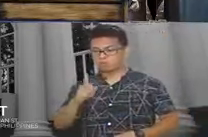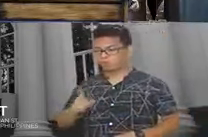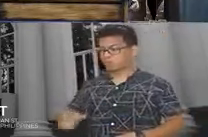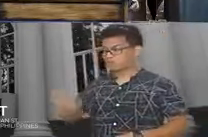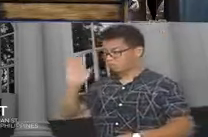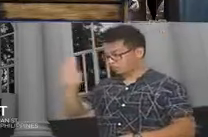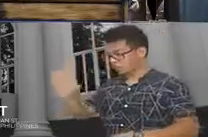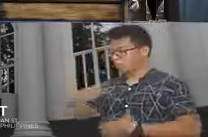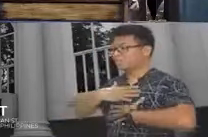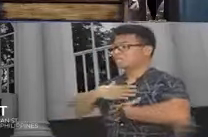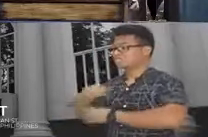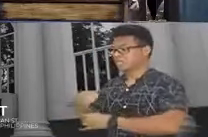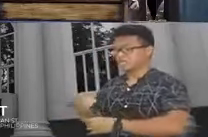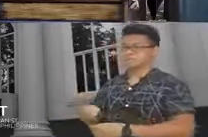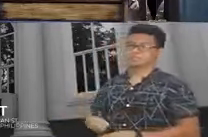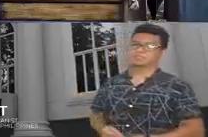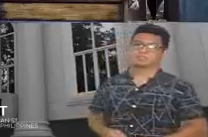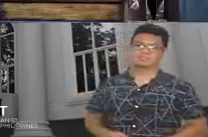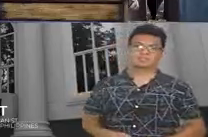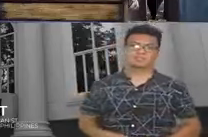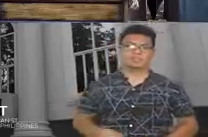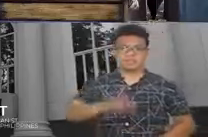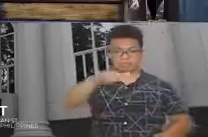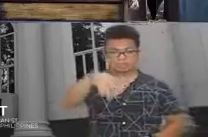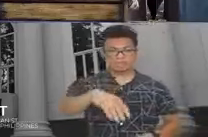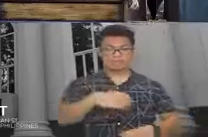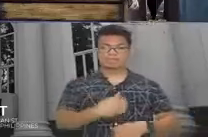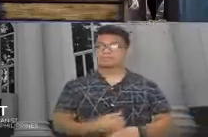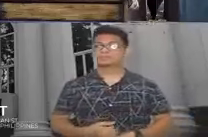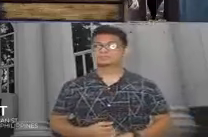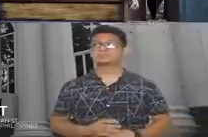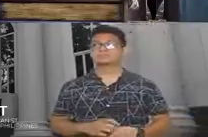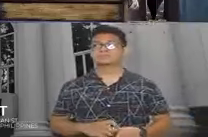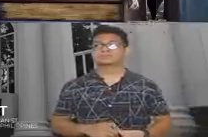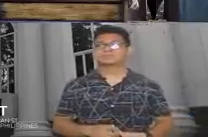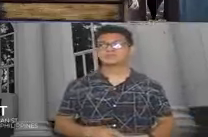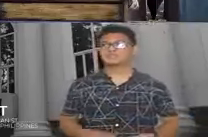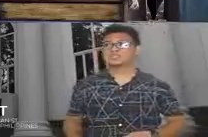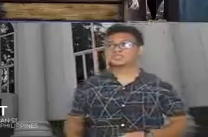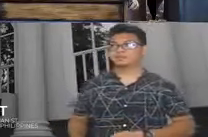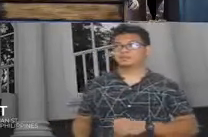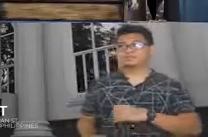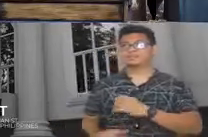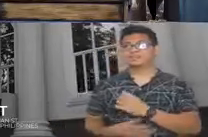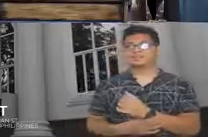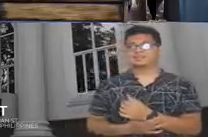What is your decide? Hey, make up your mind this evening.